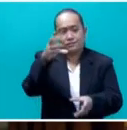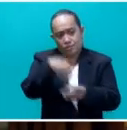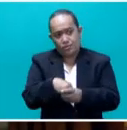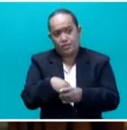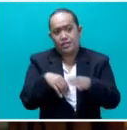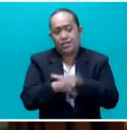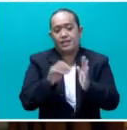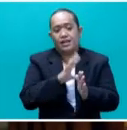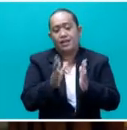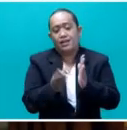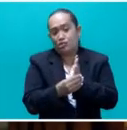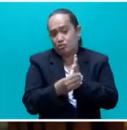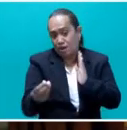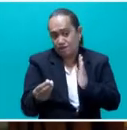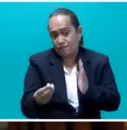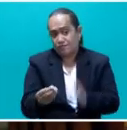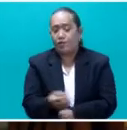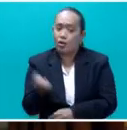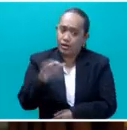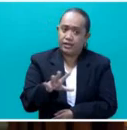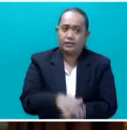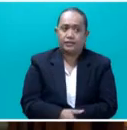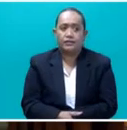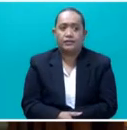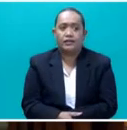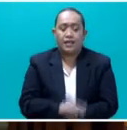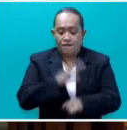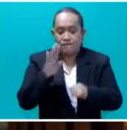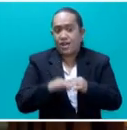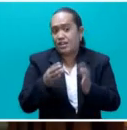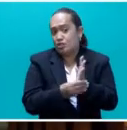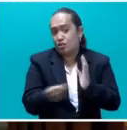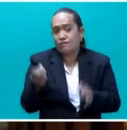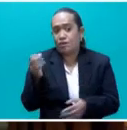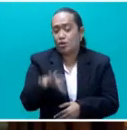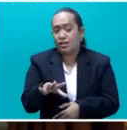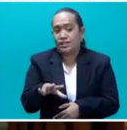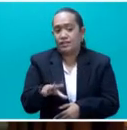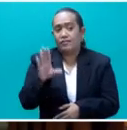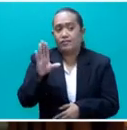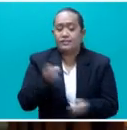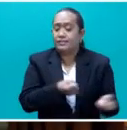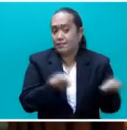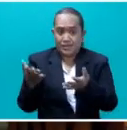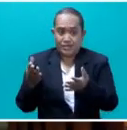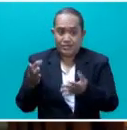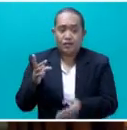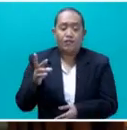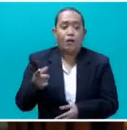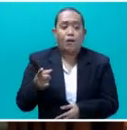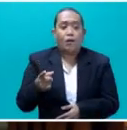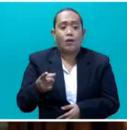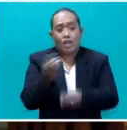final draft. Mr. Speaker, sir, the final draft of the revised Town Planning Act has been submitted to the Office of the Solicitor